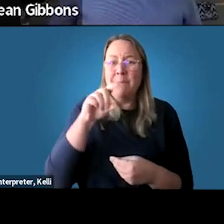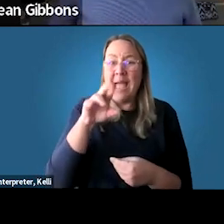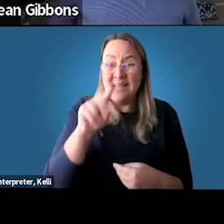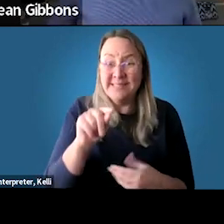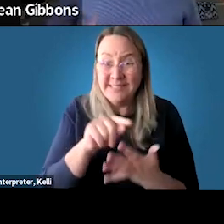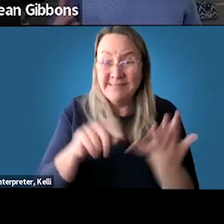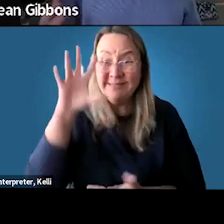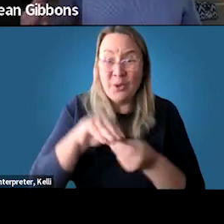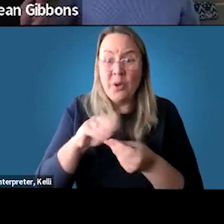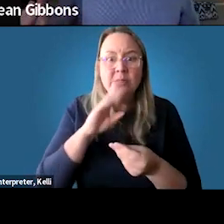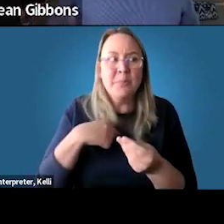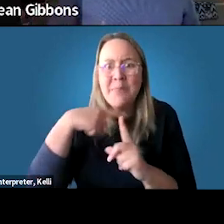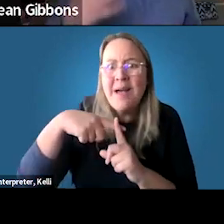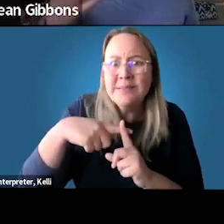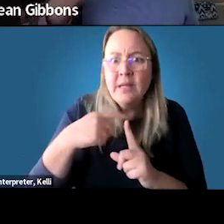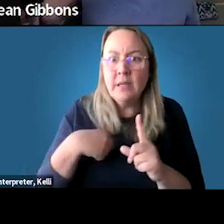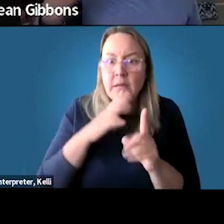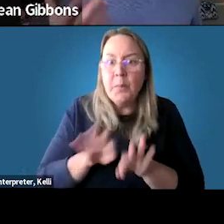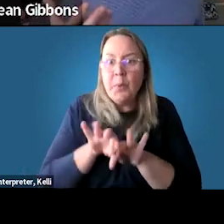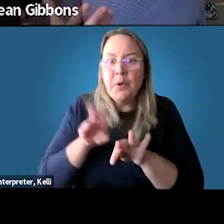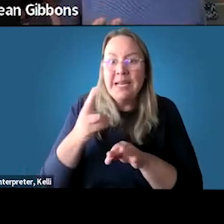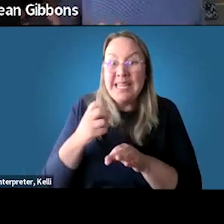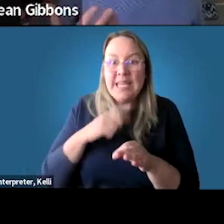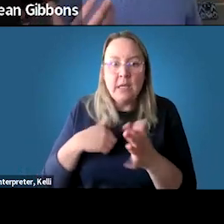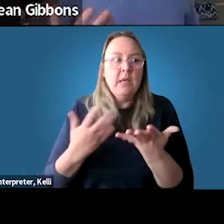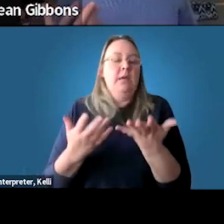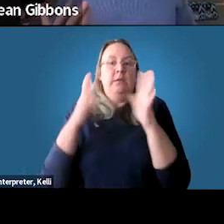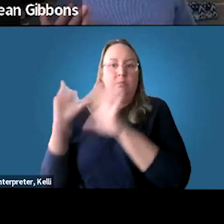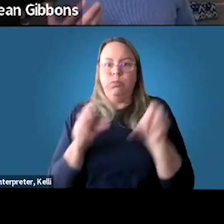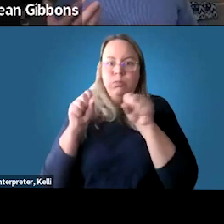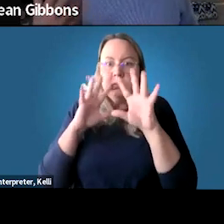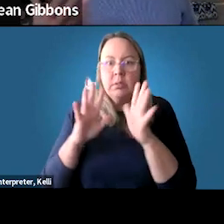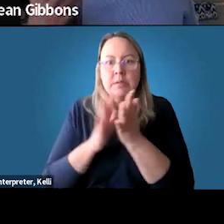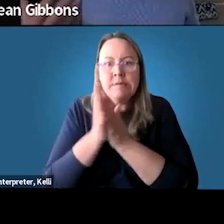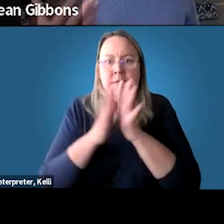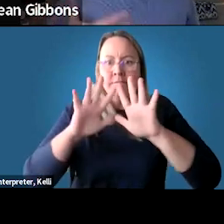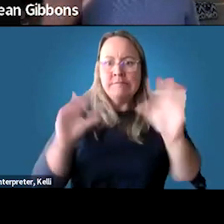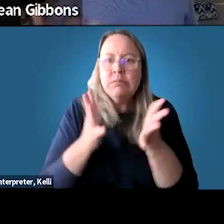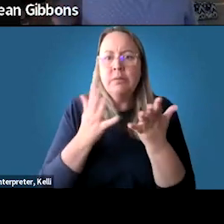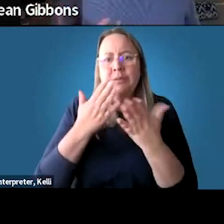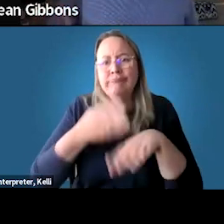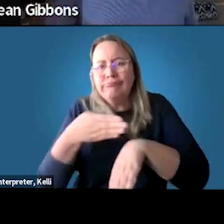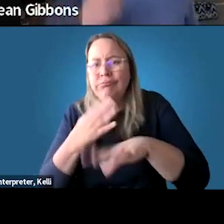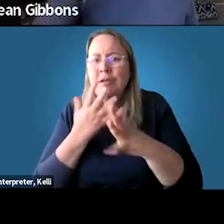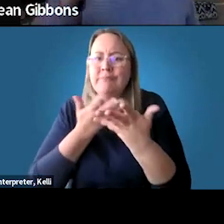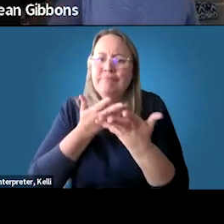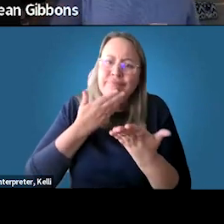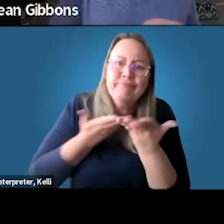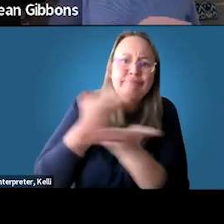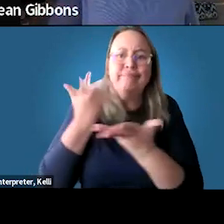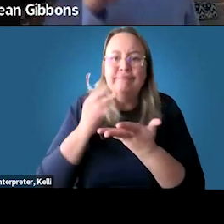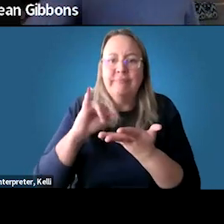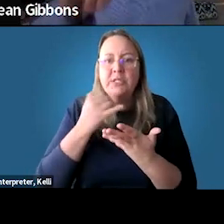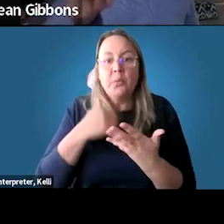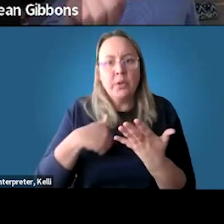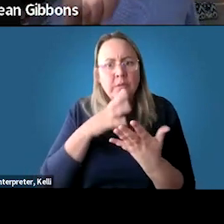career. And maybe the most important thing is Leo leads with fun, which is something I believe deeply in. We're going to be better to each other when we're having a good time. So we're going to spend the next